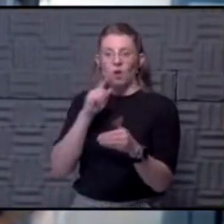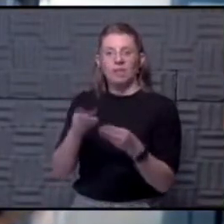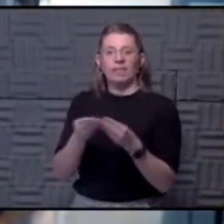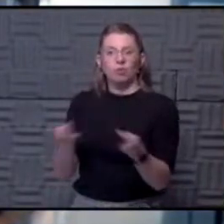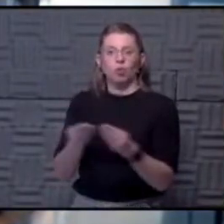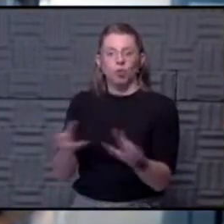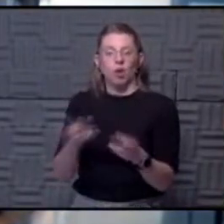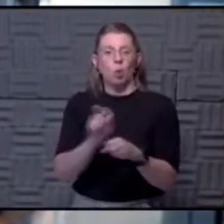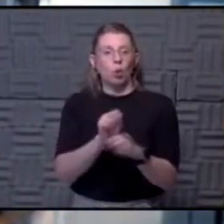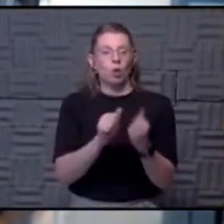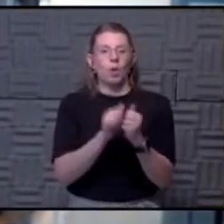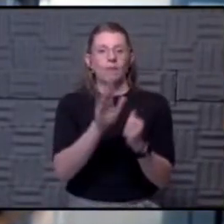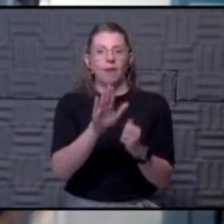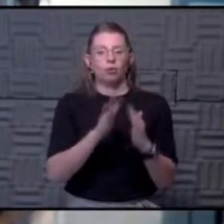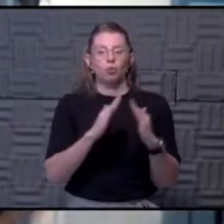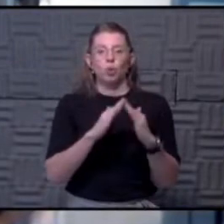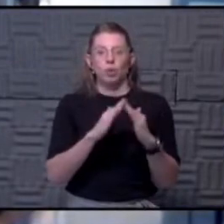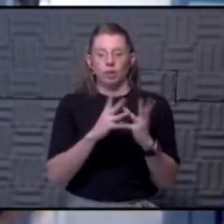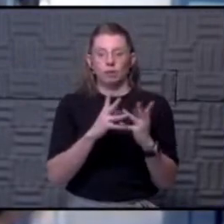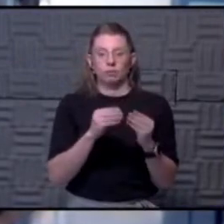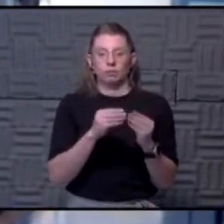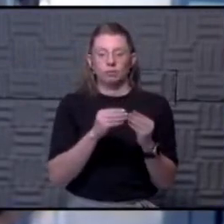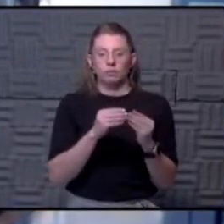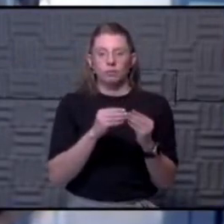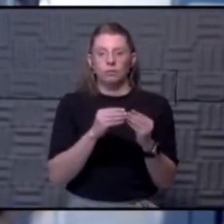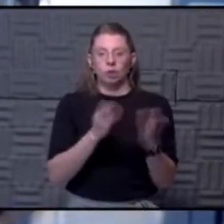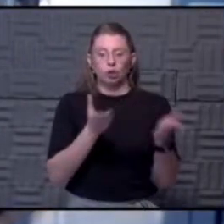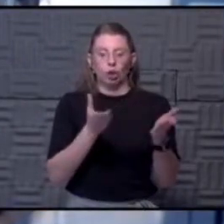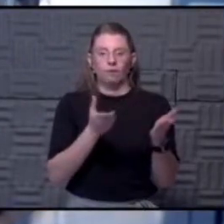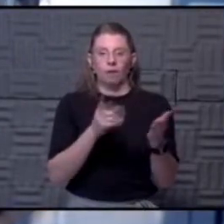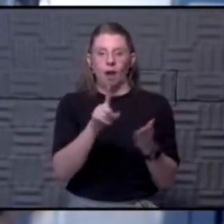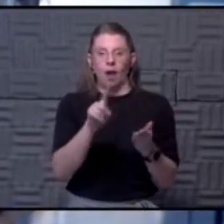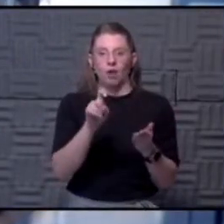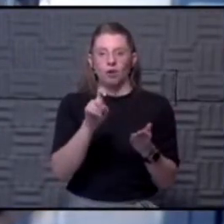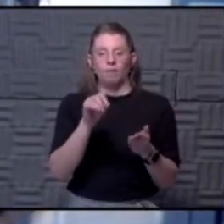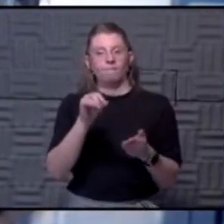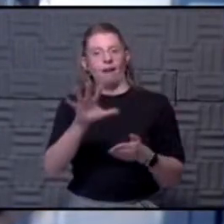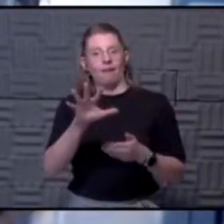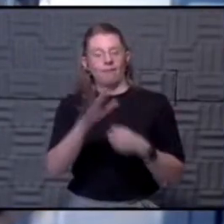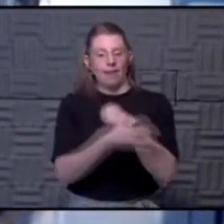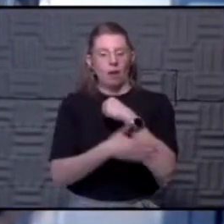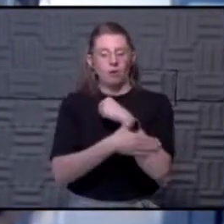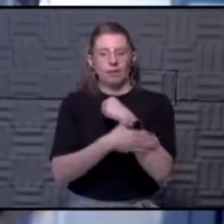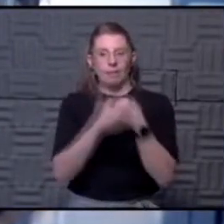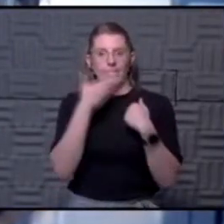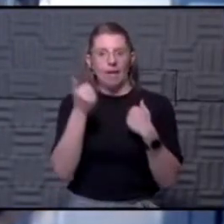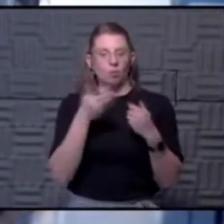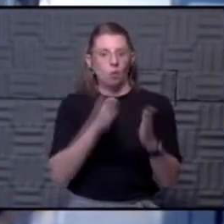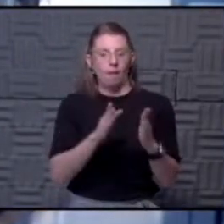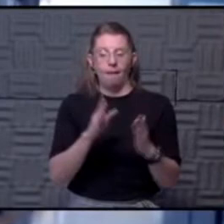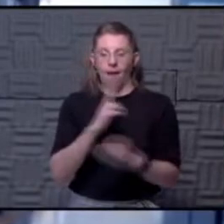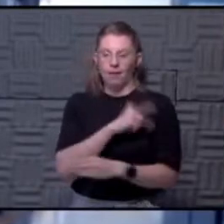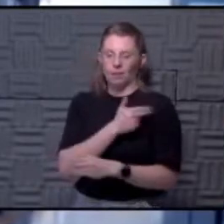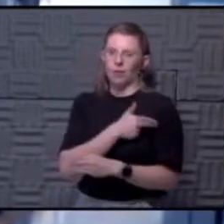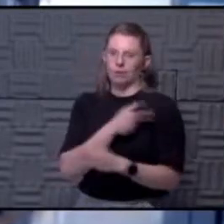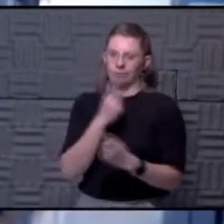then working with their community to serve the 105 counties the best. And hospitals are good at it.